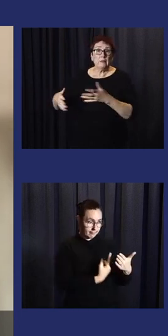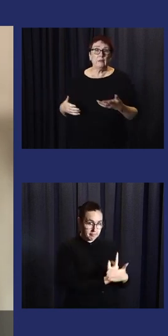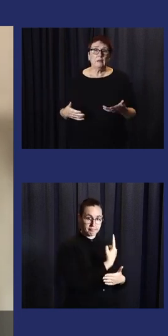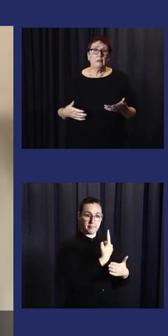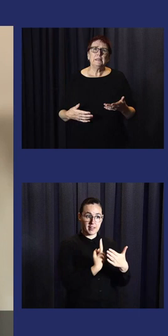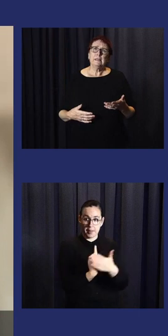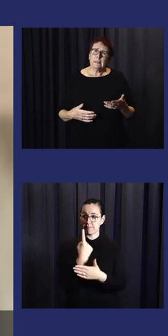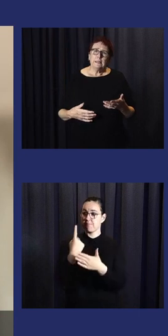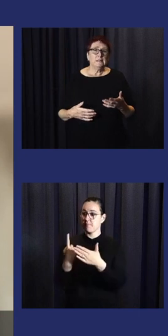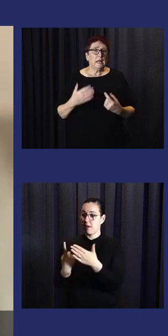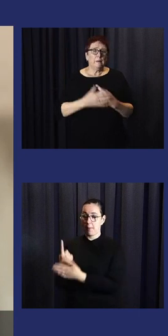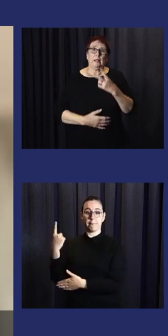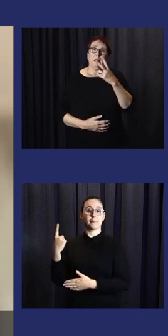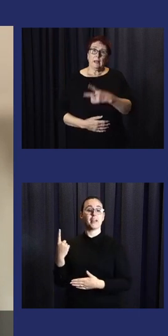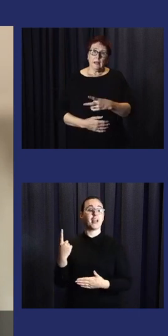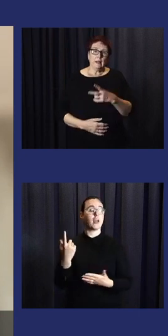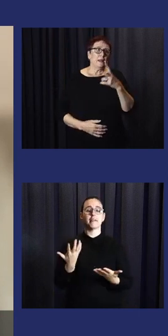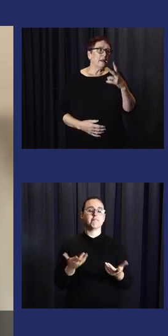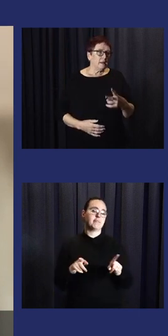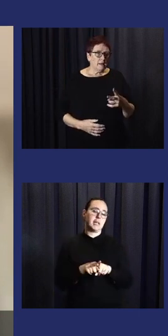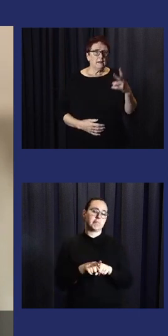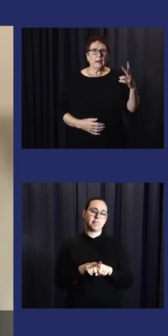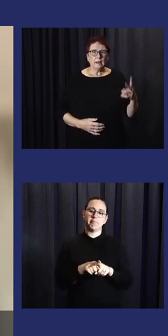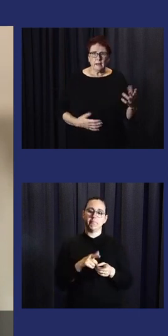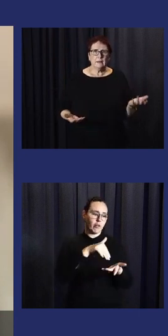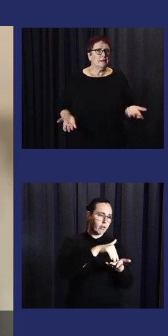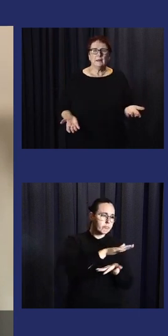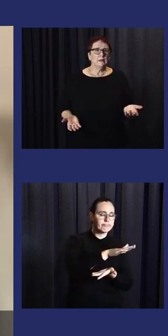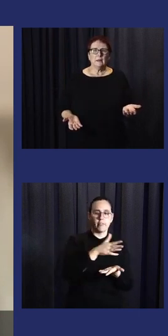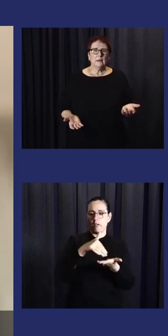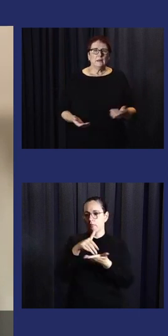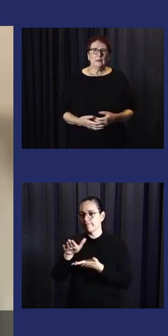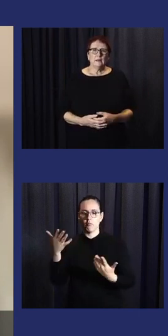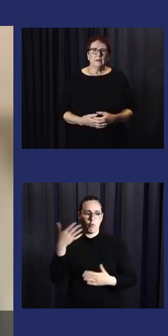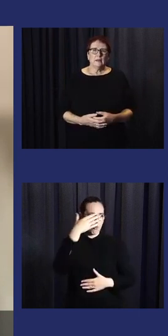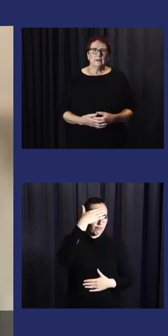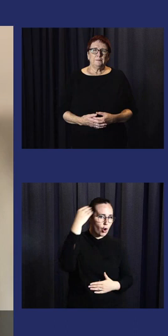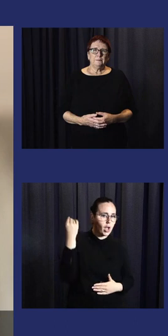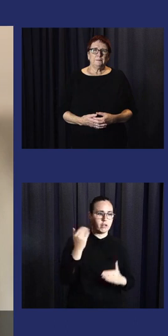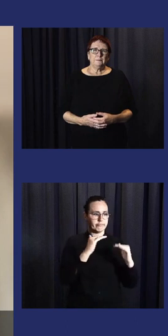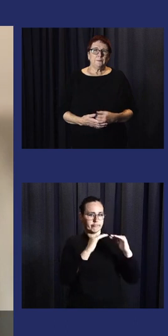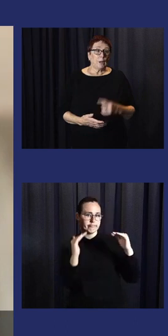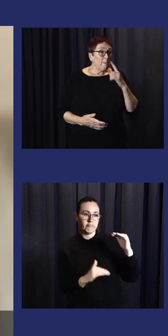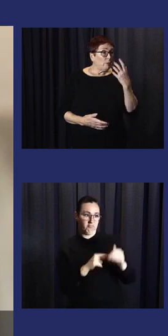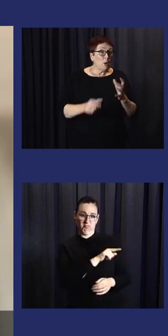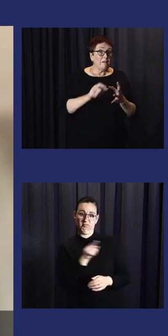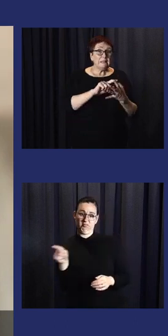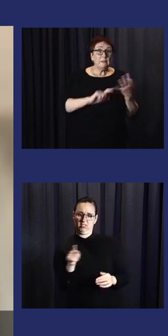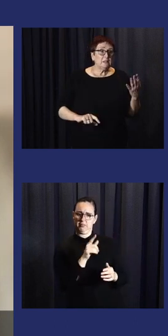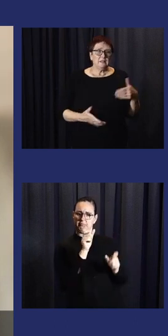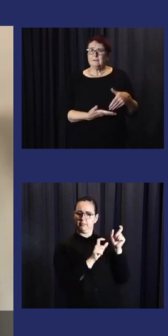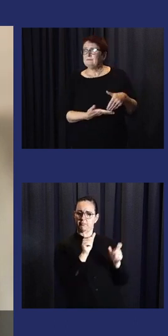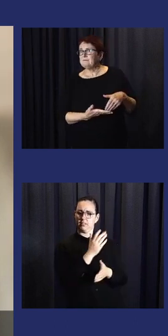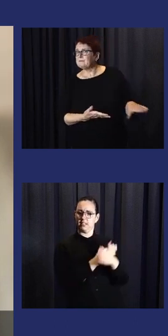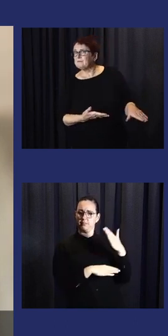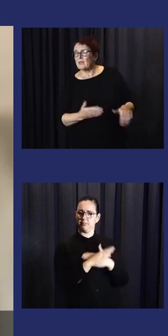and time again it's that there isn't the role of people with disability in planning